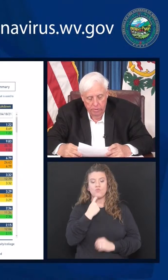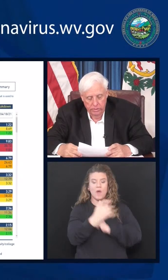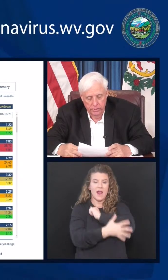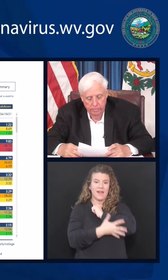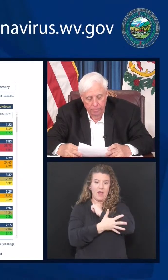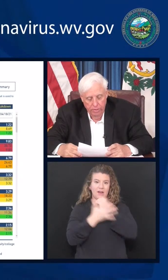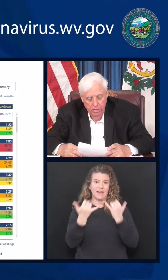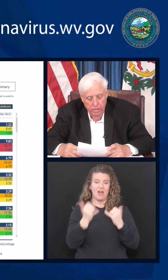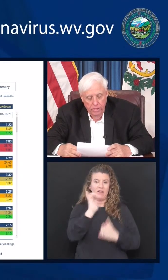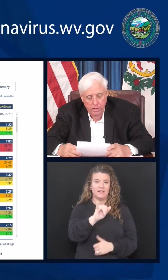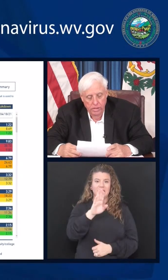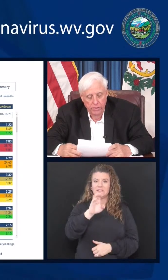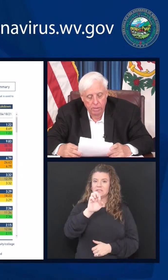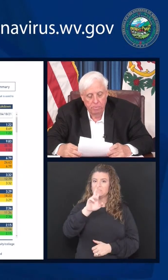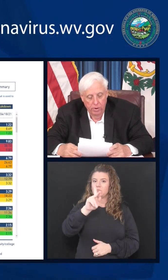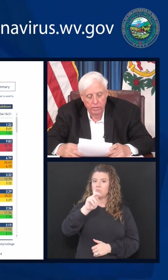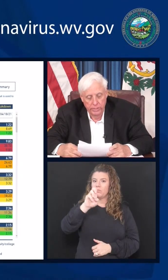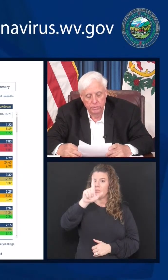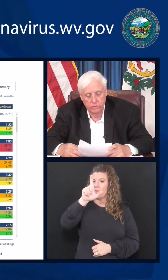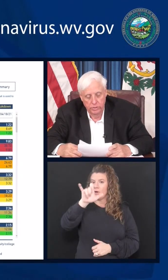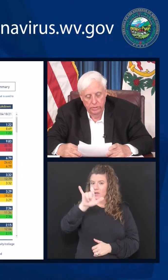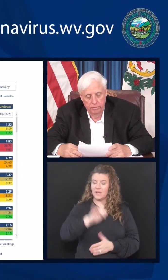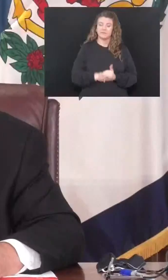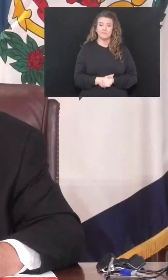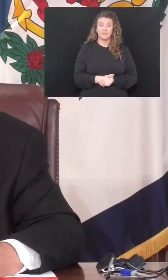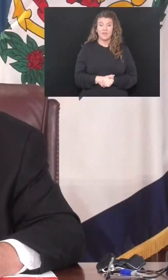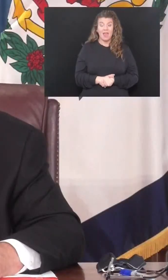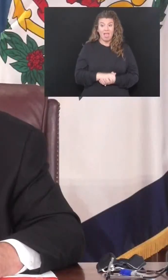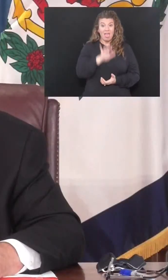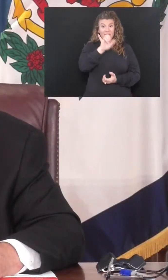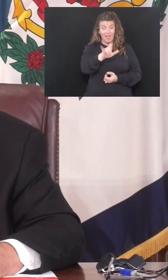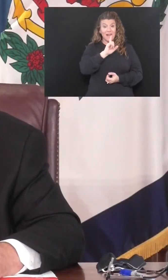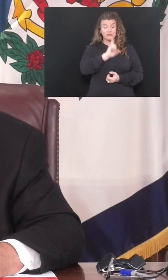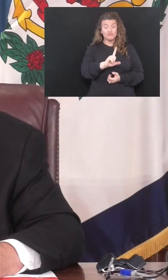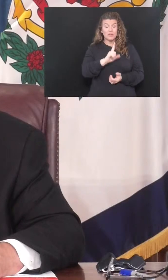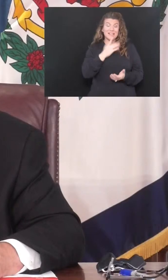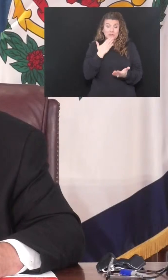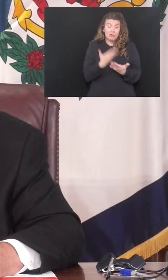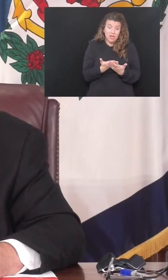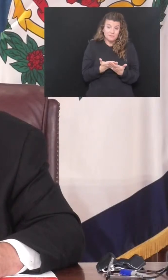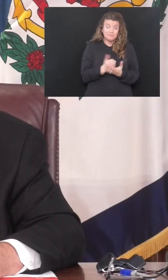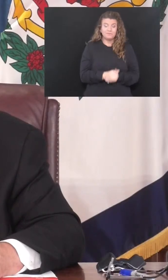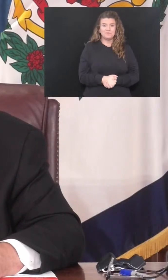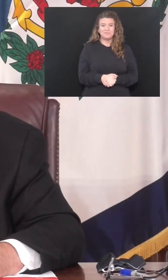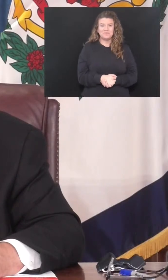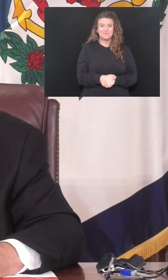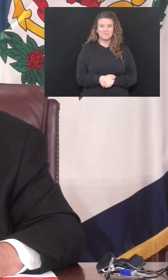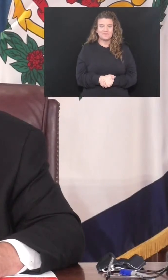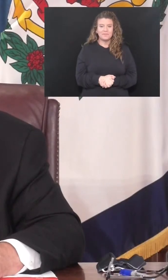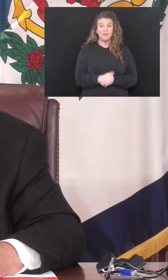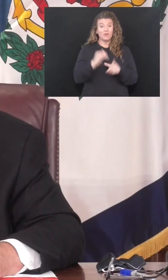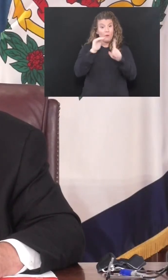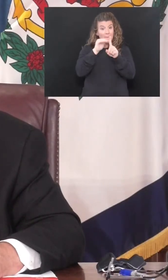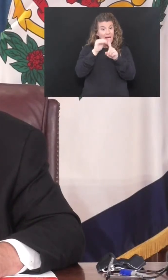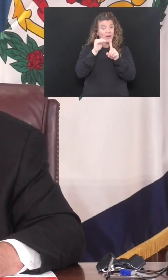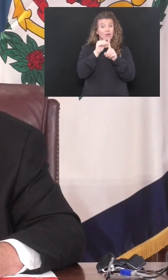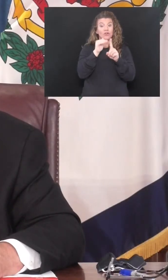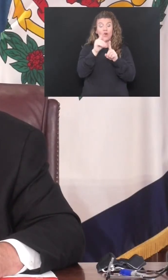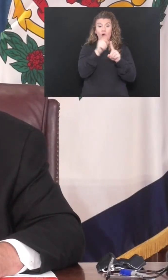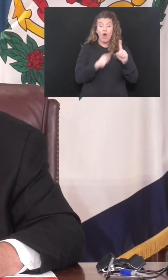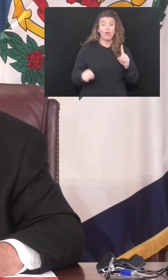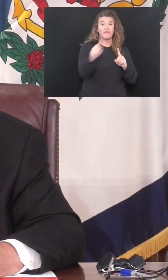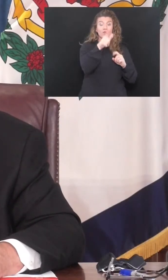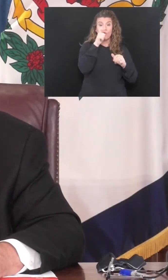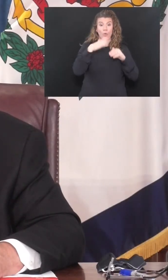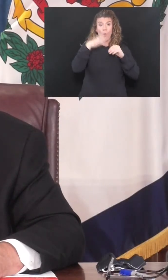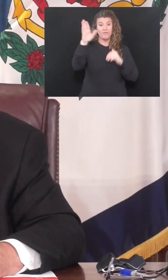that's Berkeley. That part is good. From a standpoint of a reminder to all those